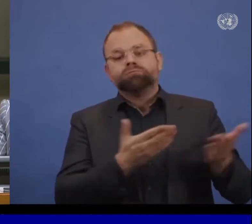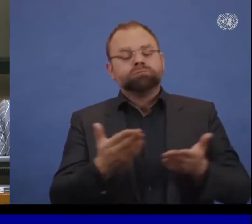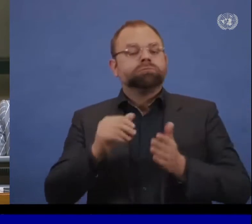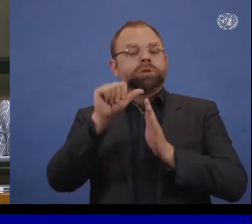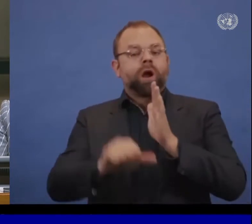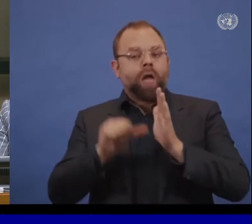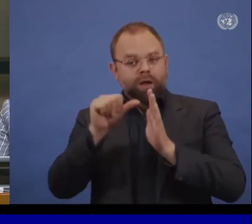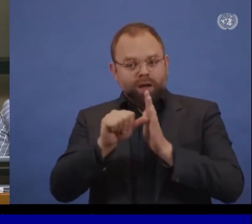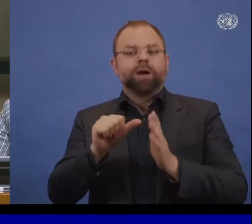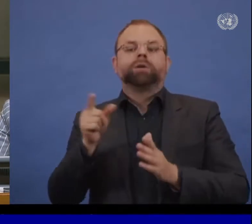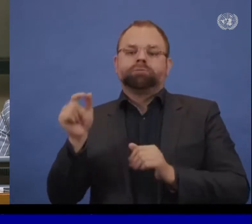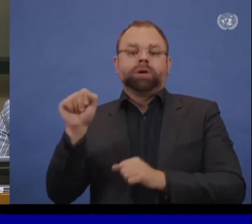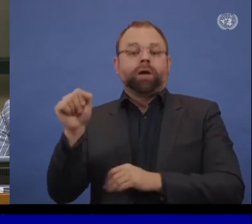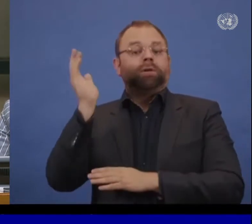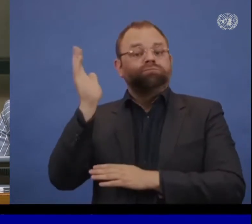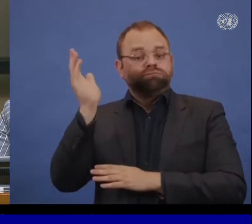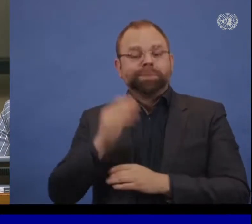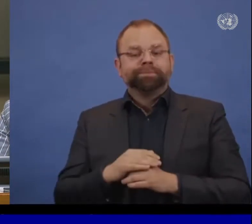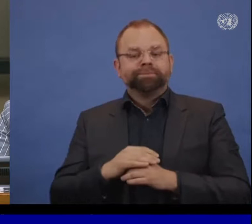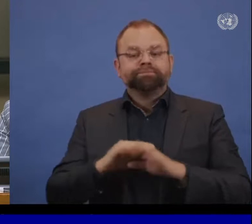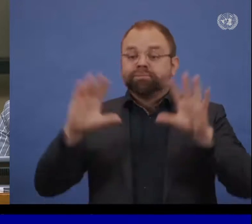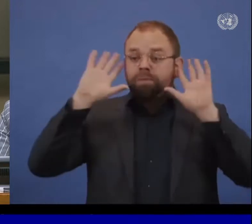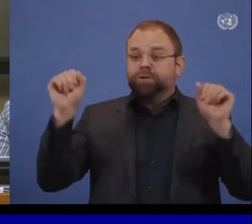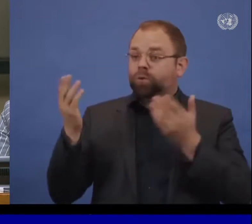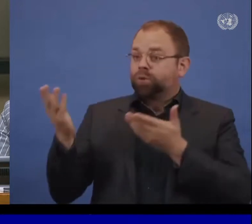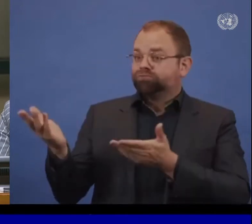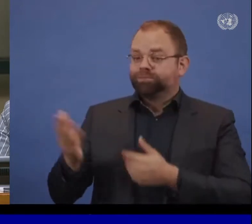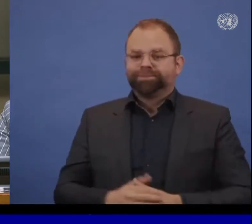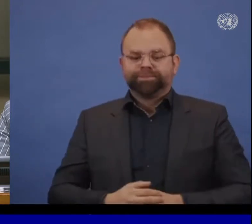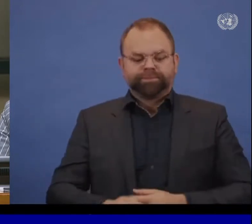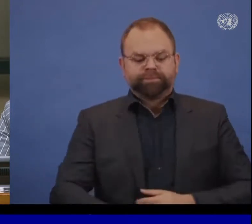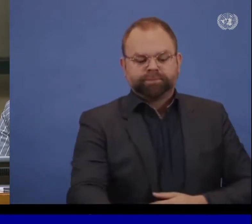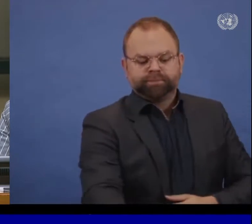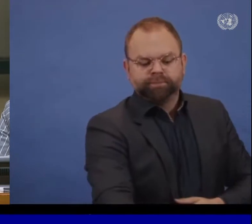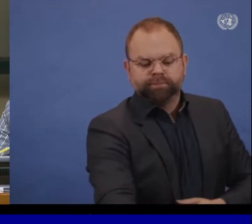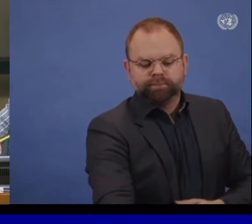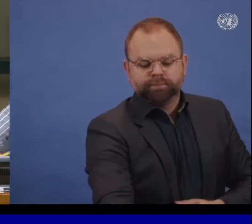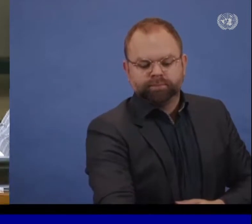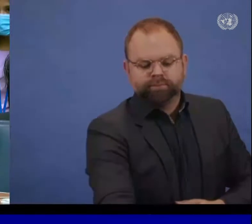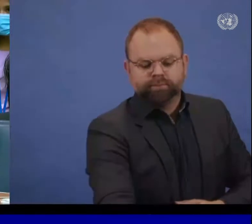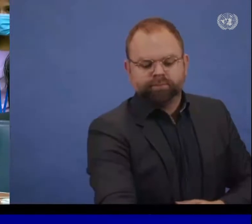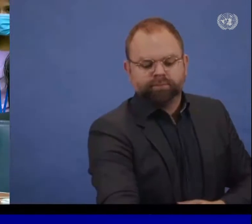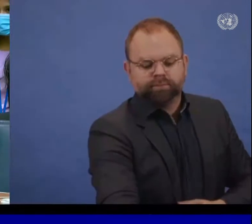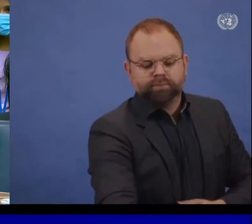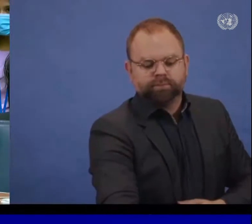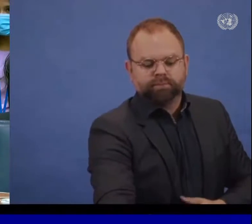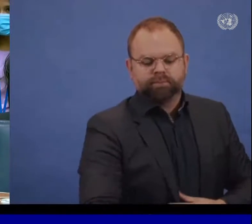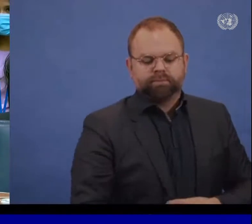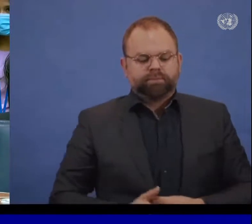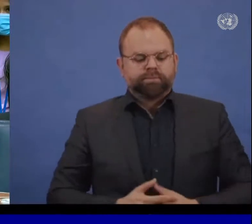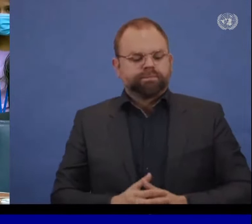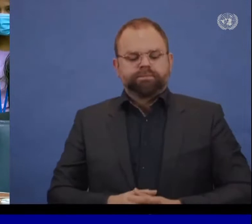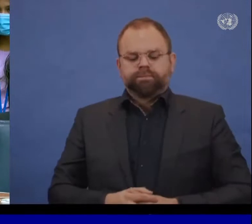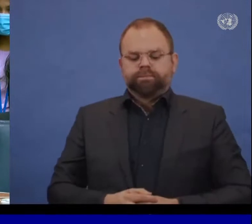President, it has been said that we can't change the direction of the wind, but we can adjust our